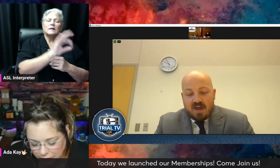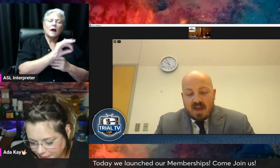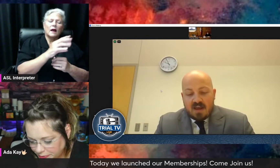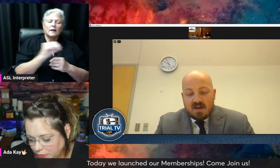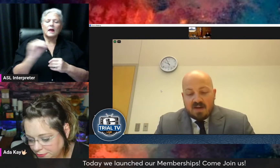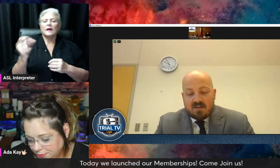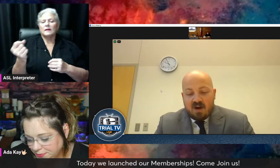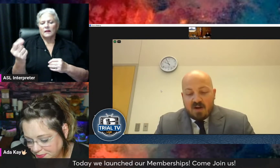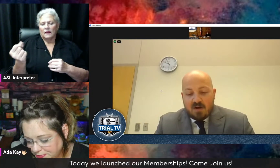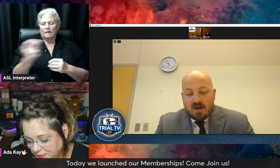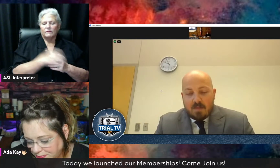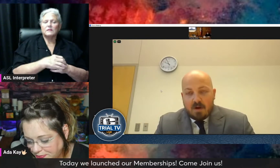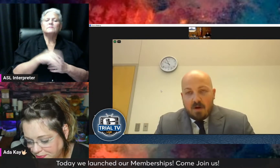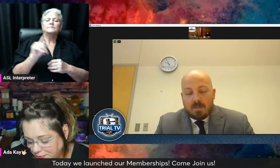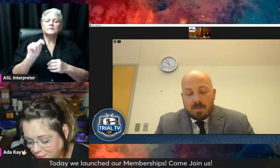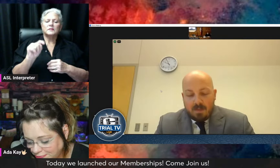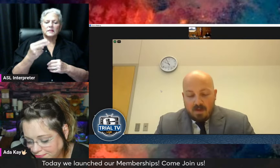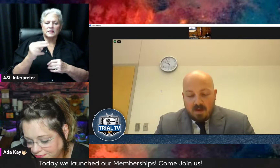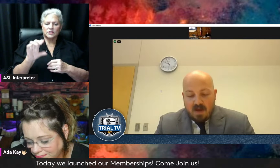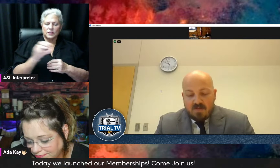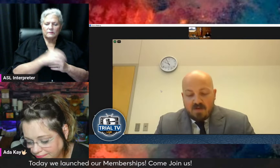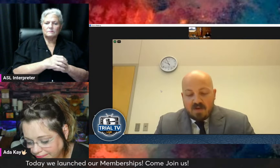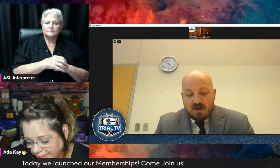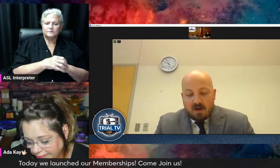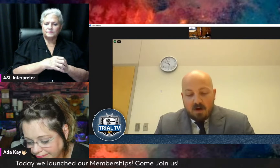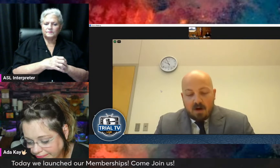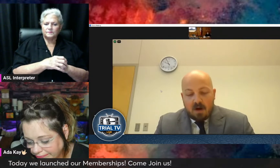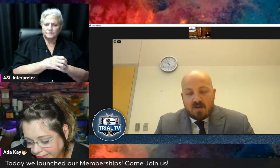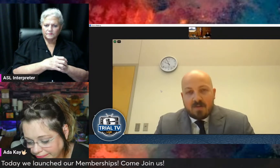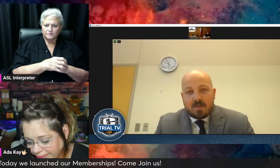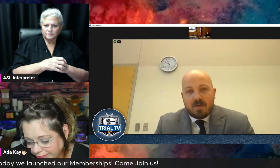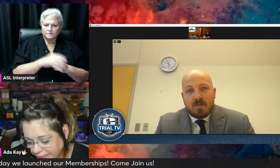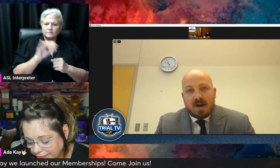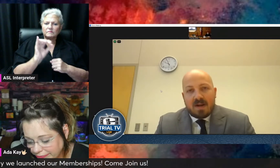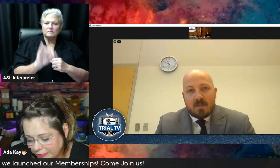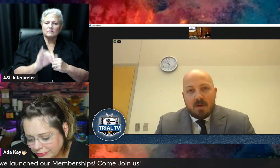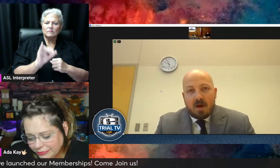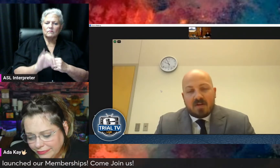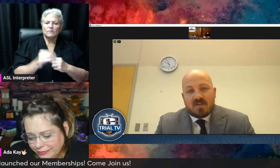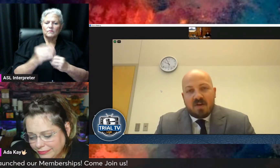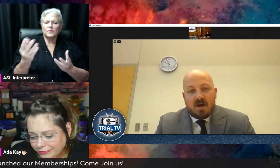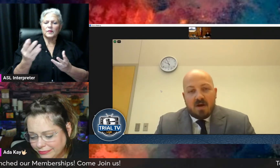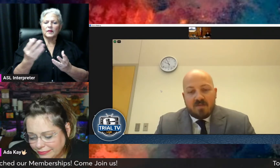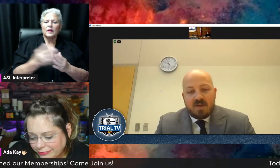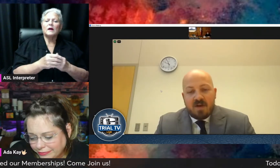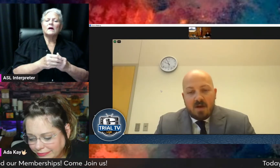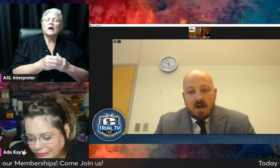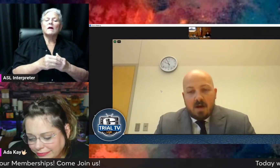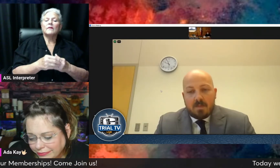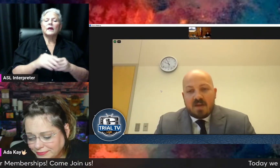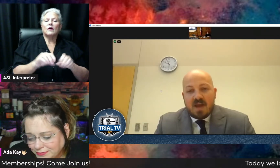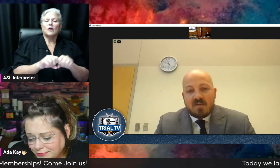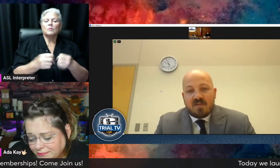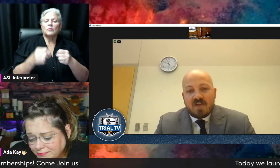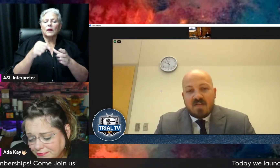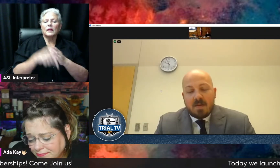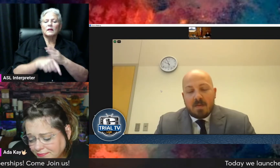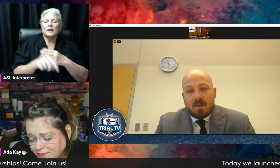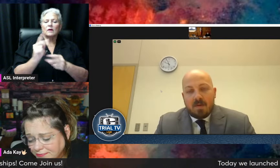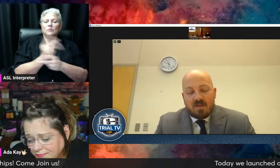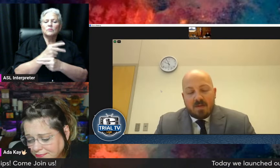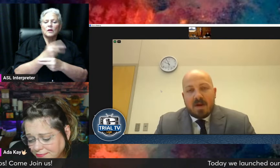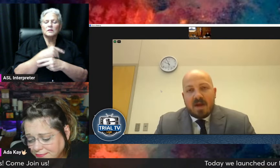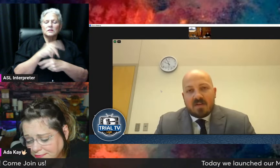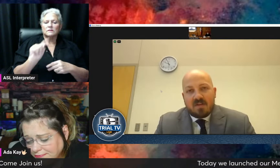11-nor-9-carboxy delta 8 tetrahydrocannabinol. And these are simply breakdown products of THC